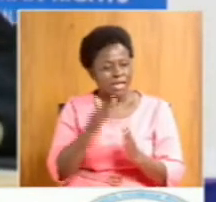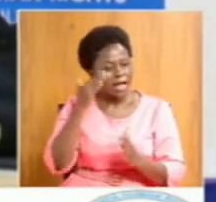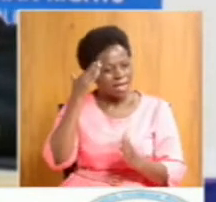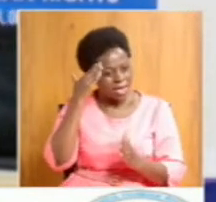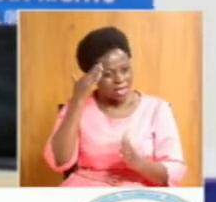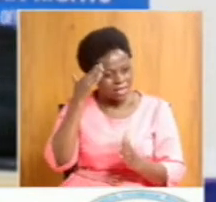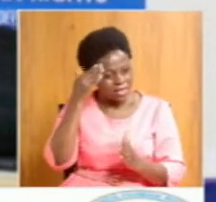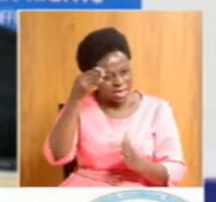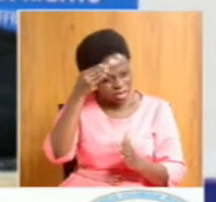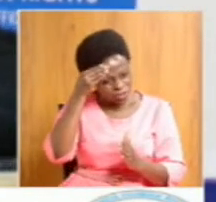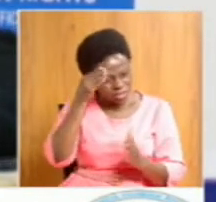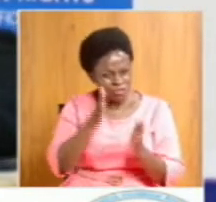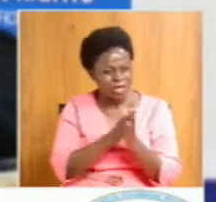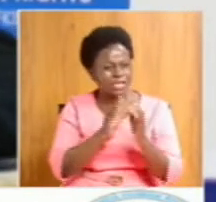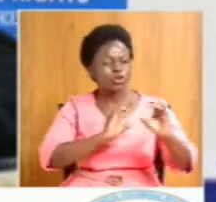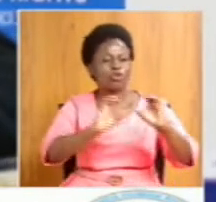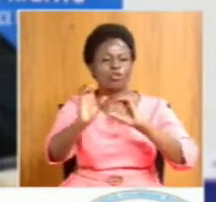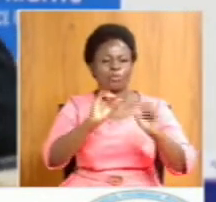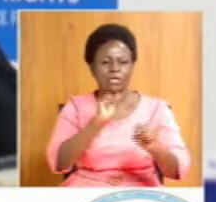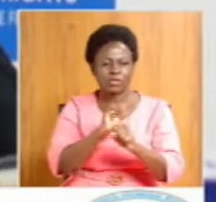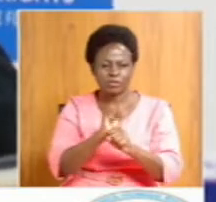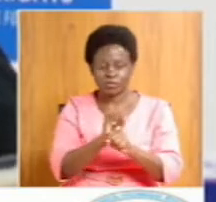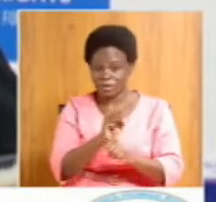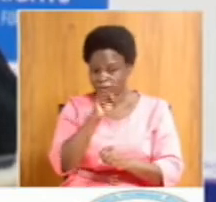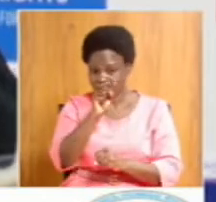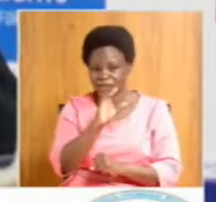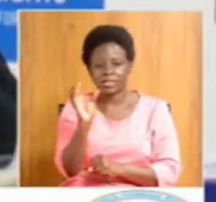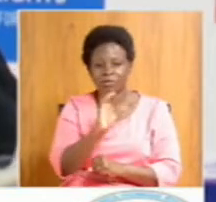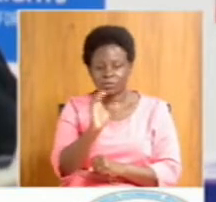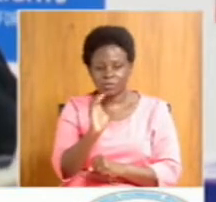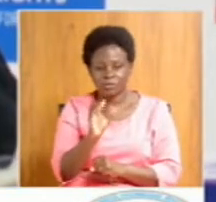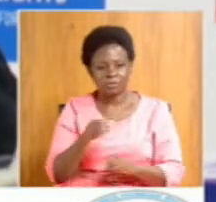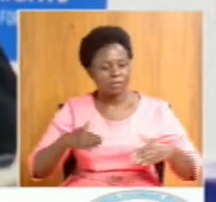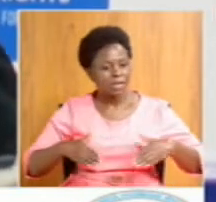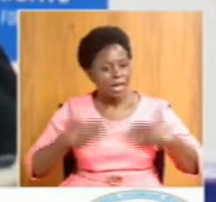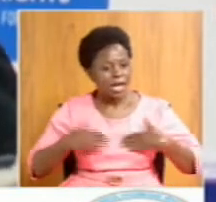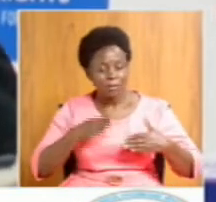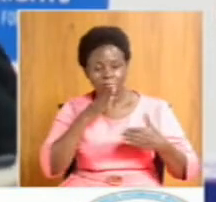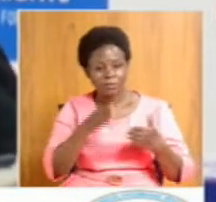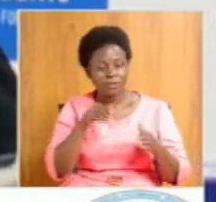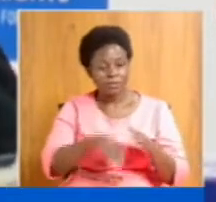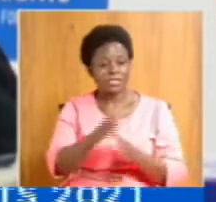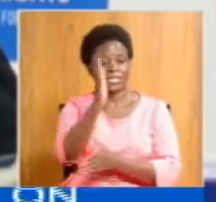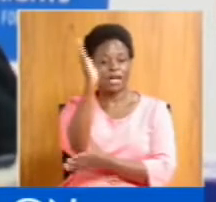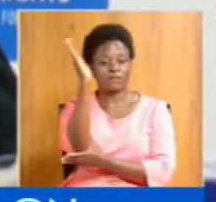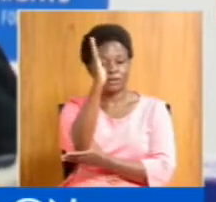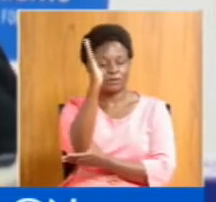the education and communications work at the commission. Glad to be with you this afternoon.